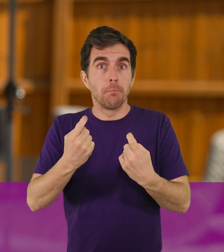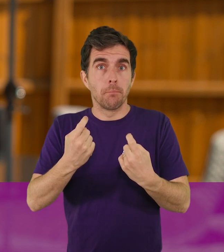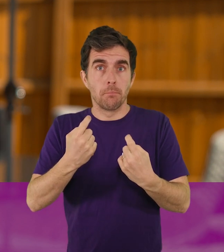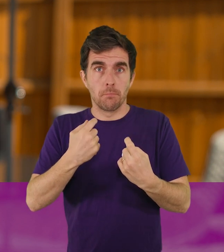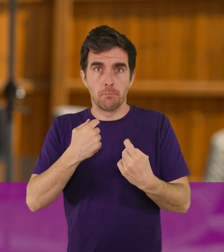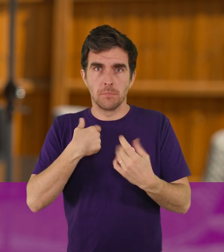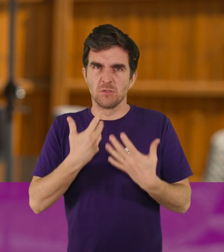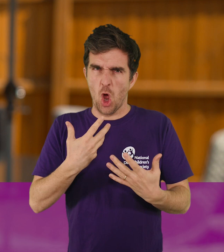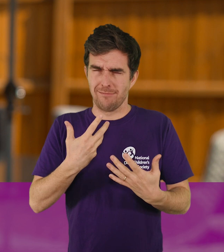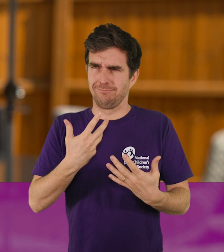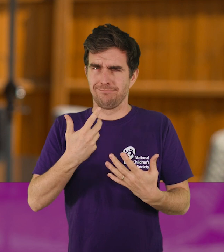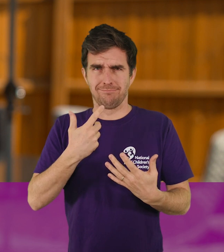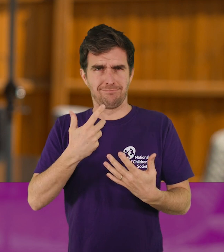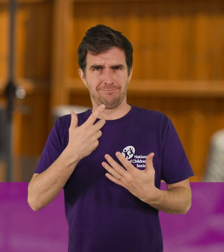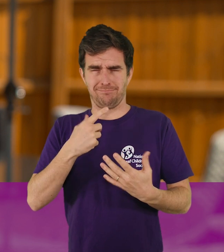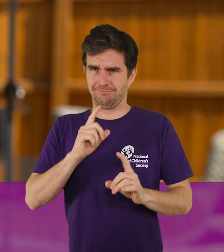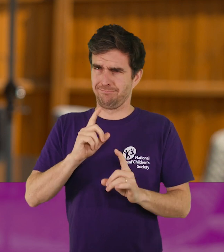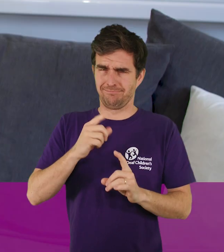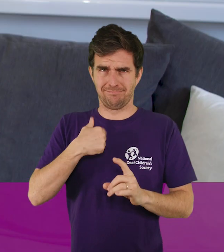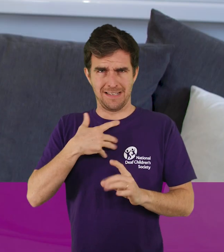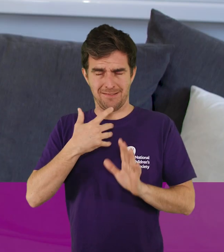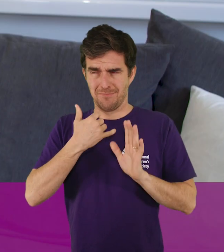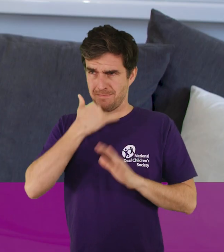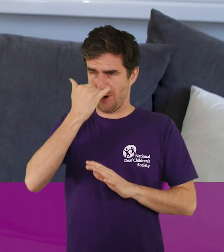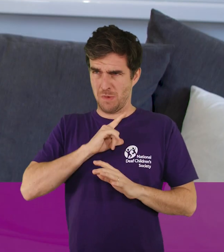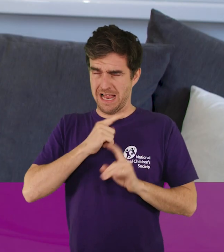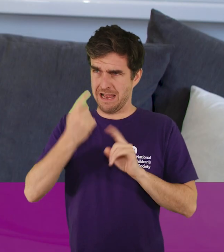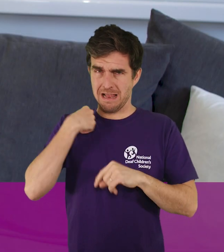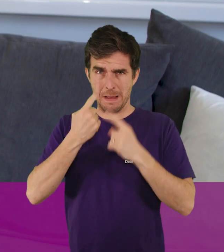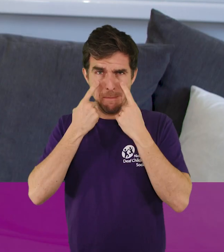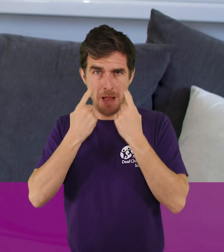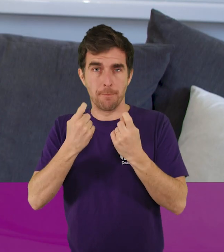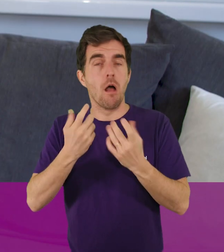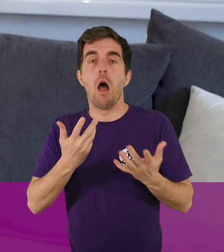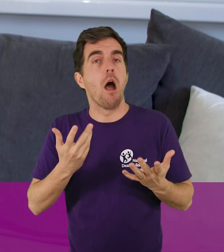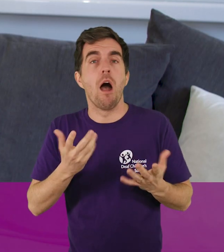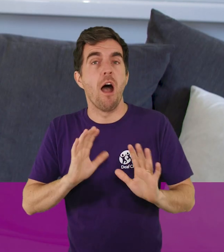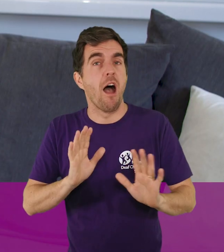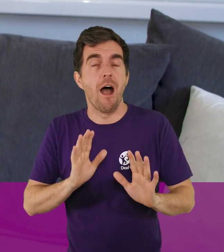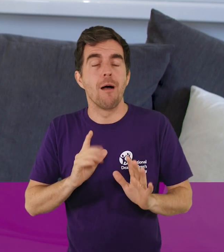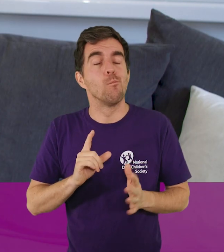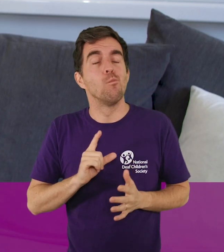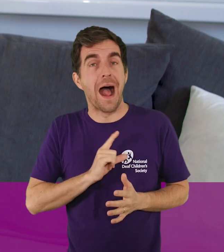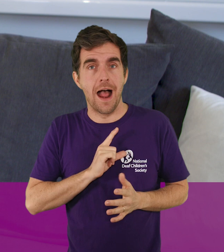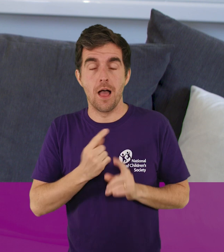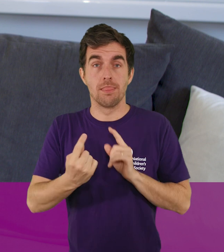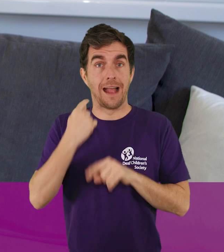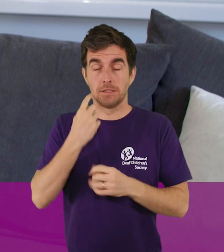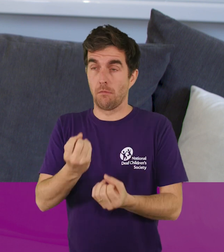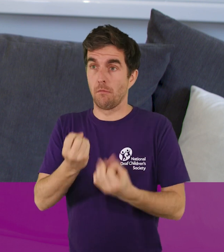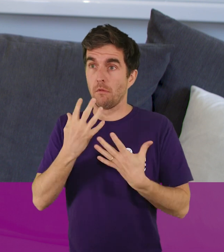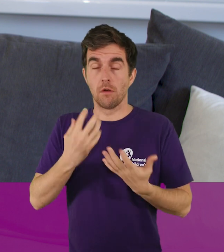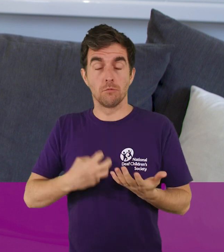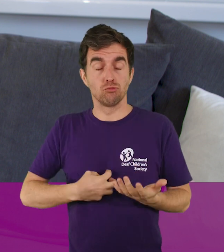in tears, which now I feel quite embarrassed about because, you know, there's no reason to feel that way, I realise